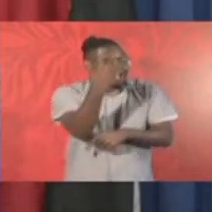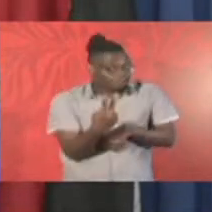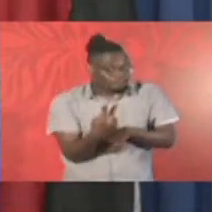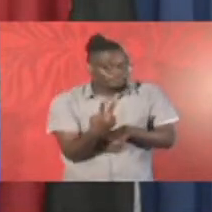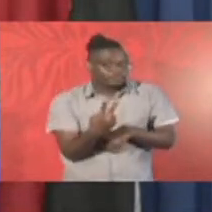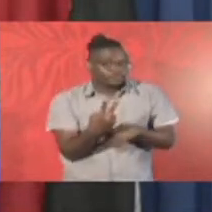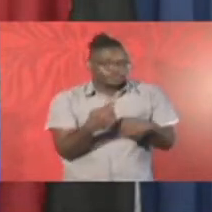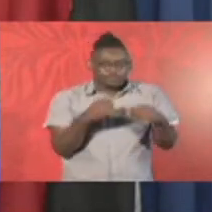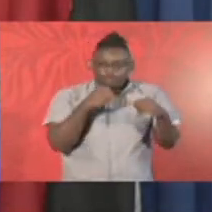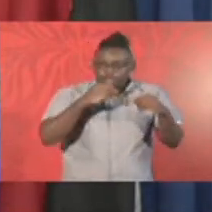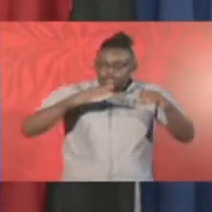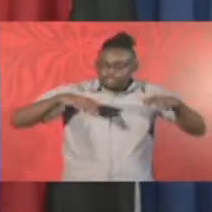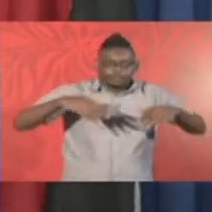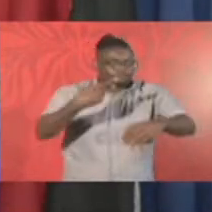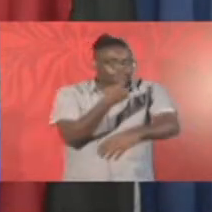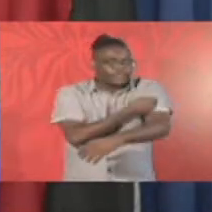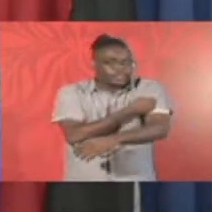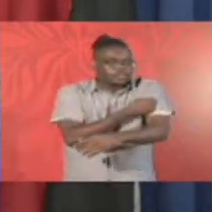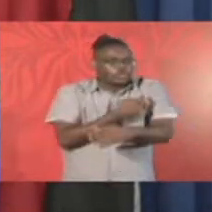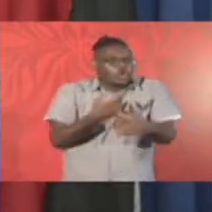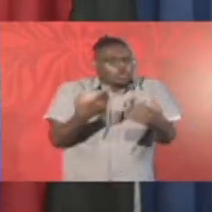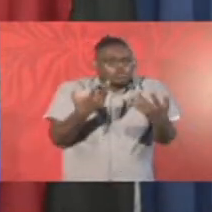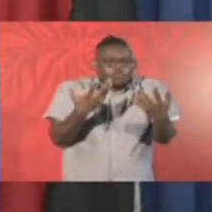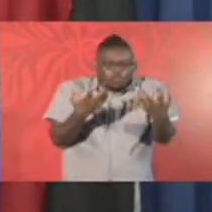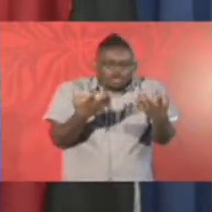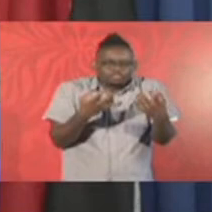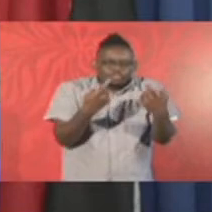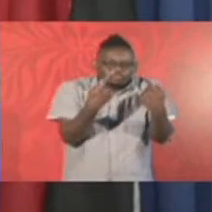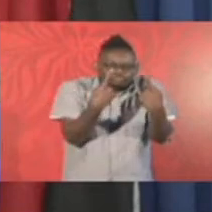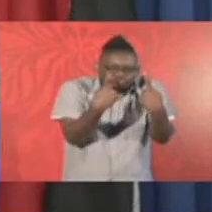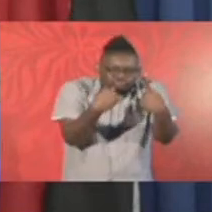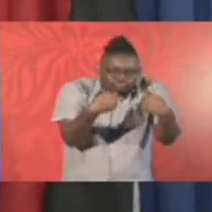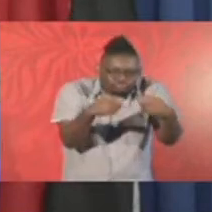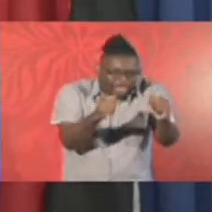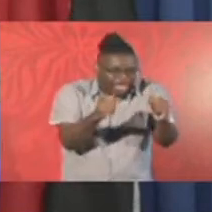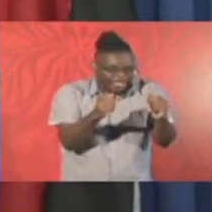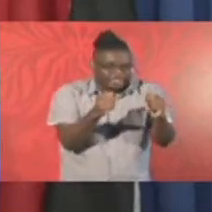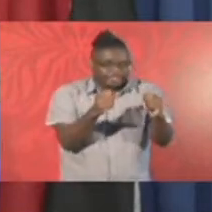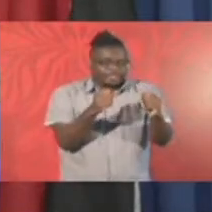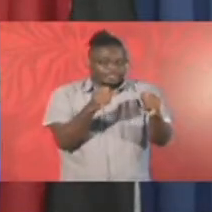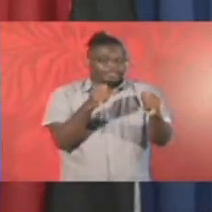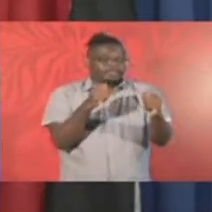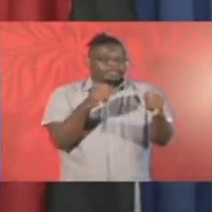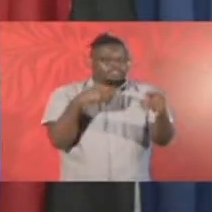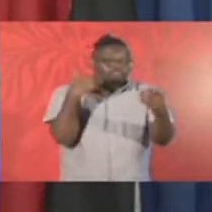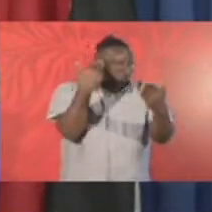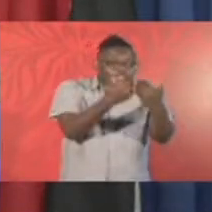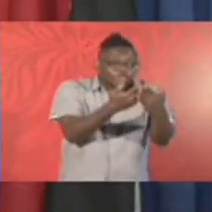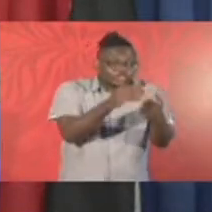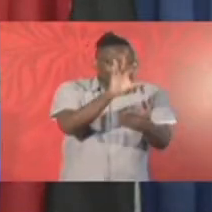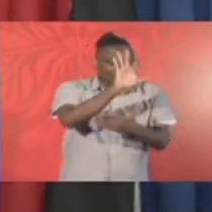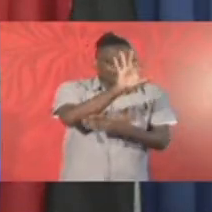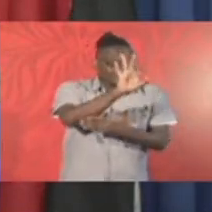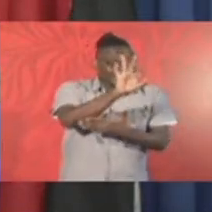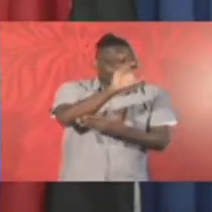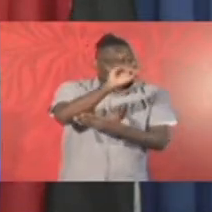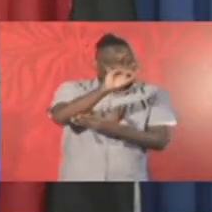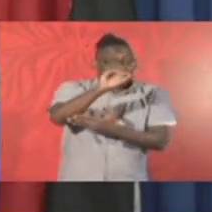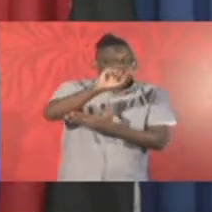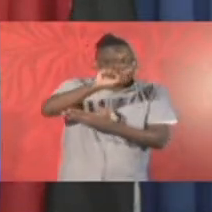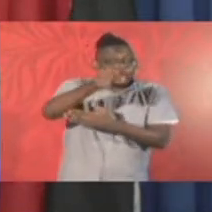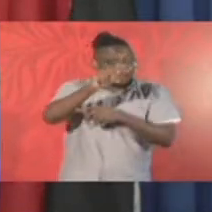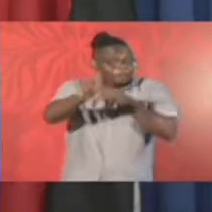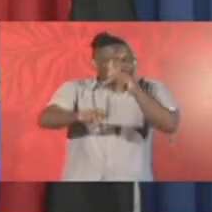to 900,000 of the 1.4 million of us. And only then can we say that